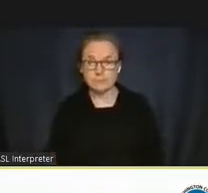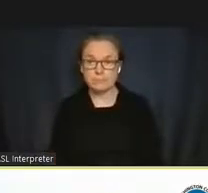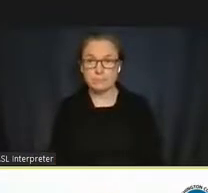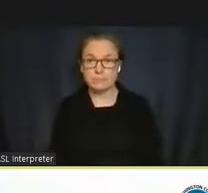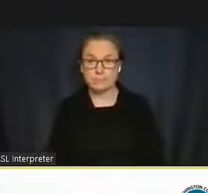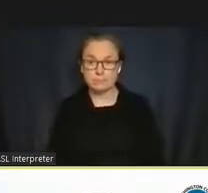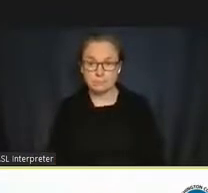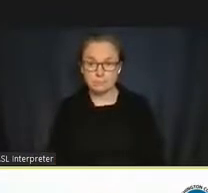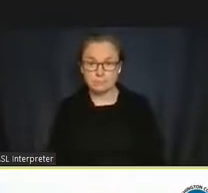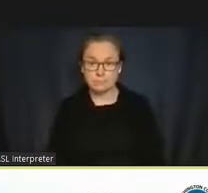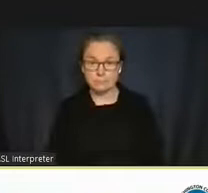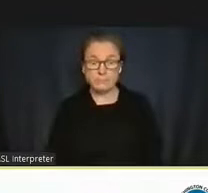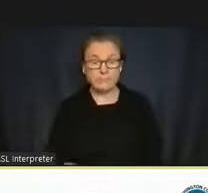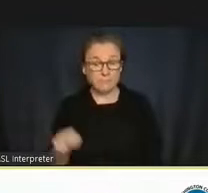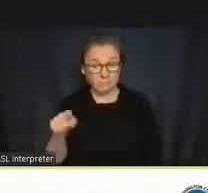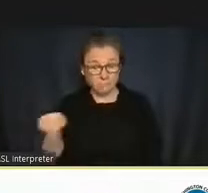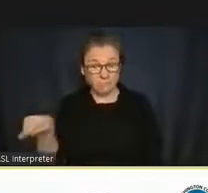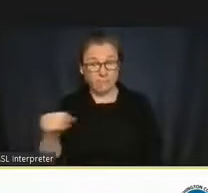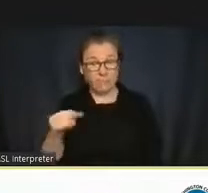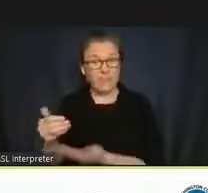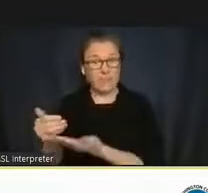These revenue sources